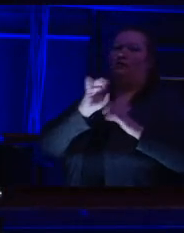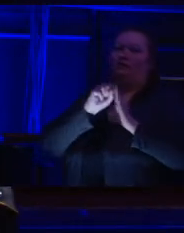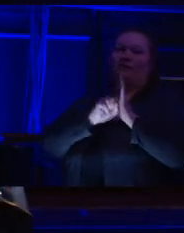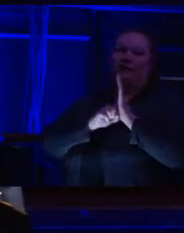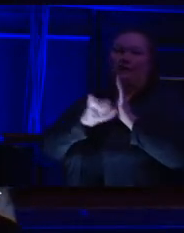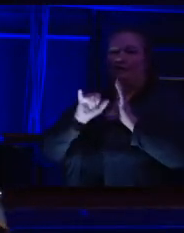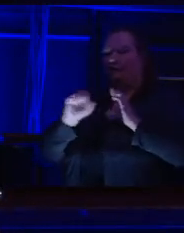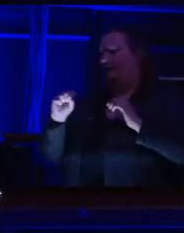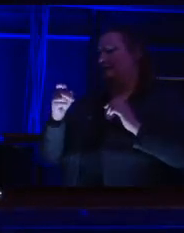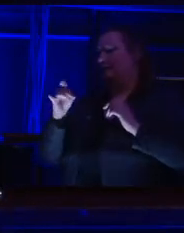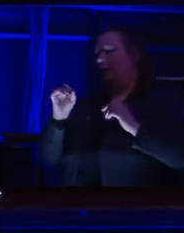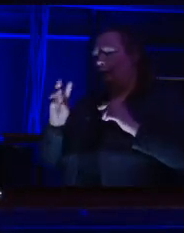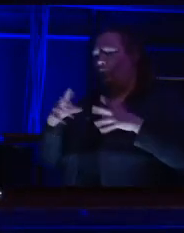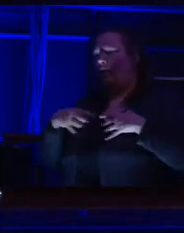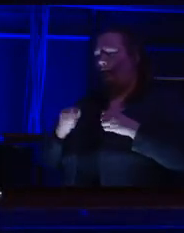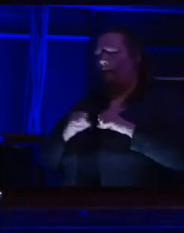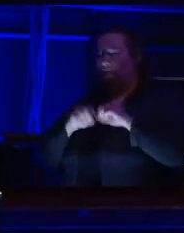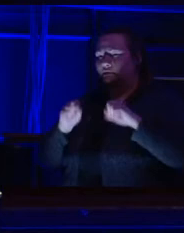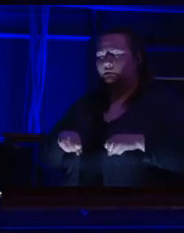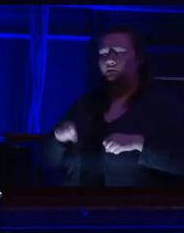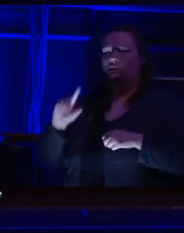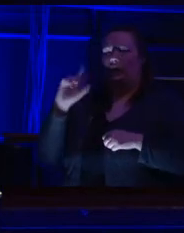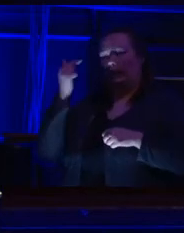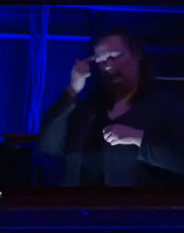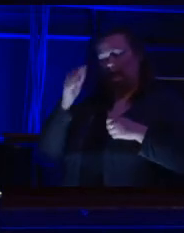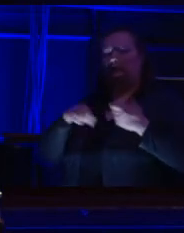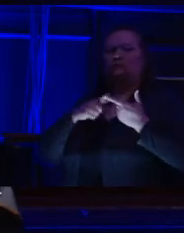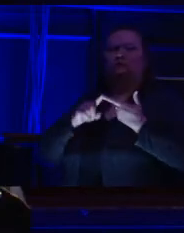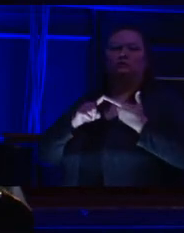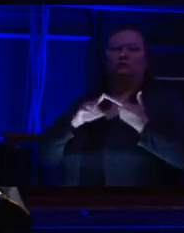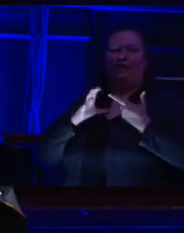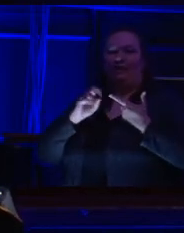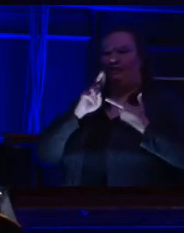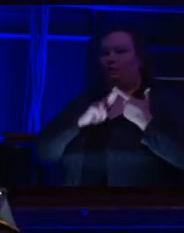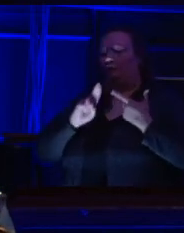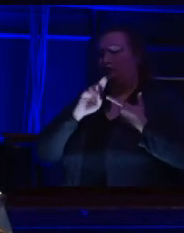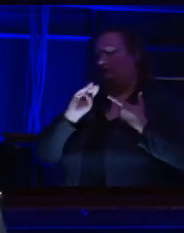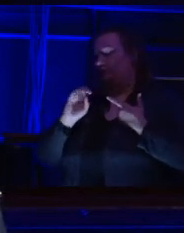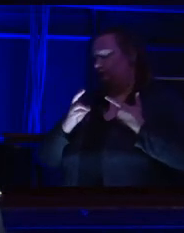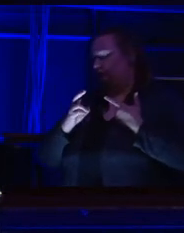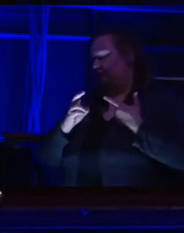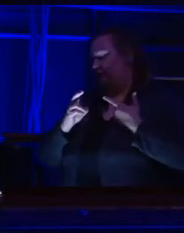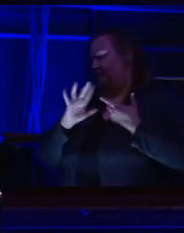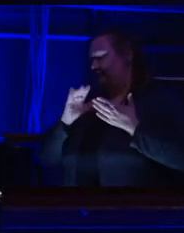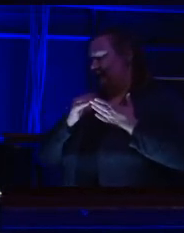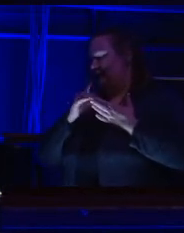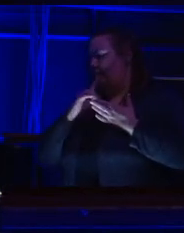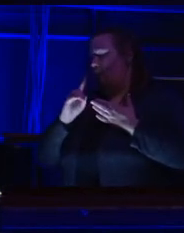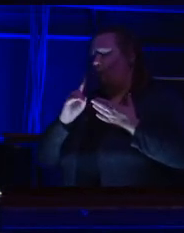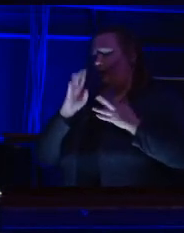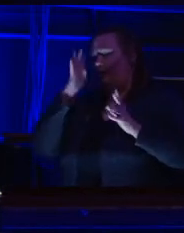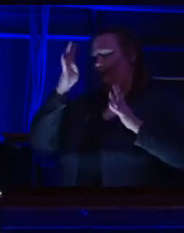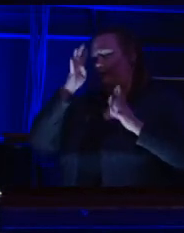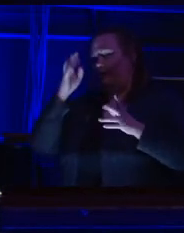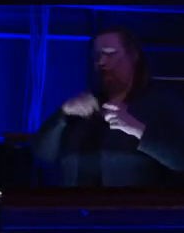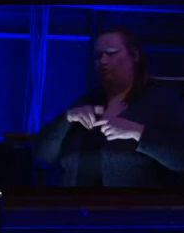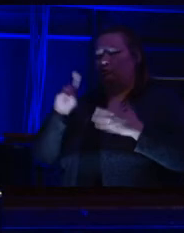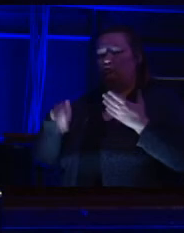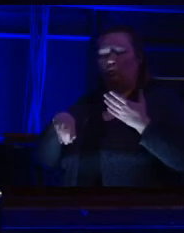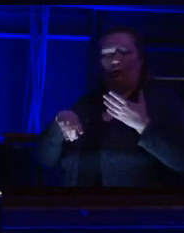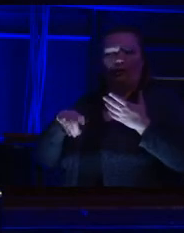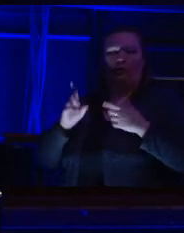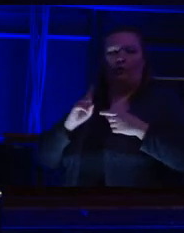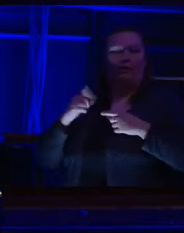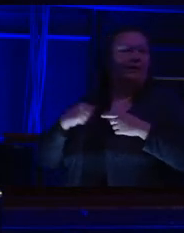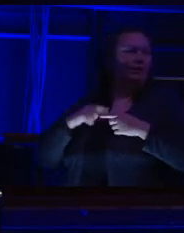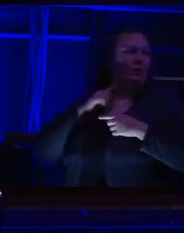as the Sparrow Health System in Lansing and the University of Michigan Center for Innovation in Detroit, where we